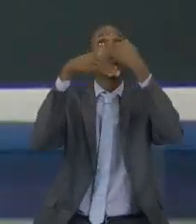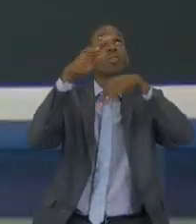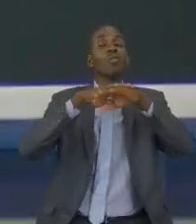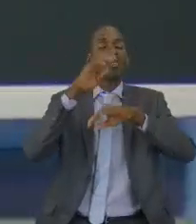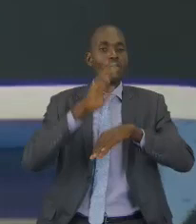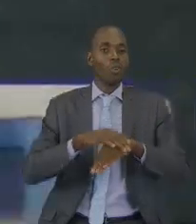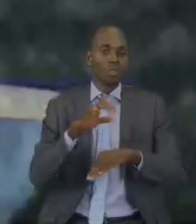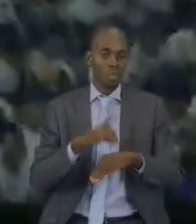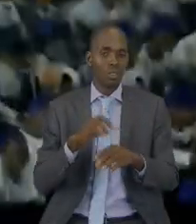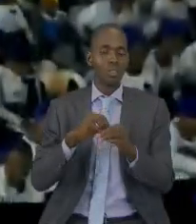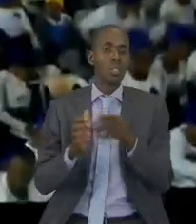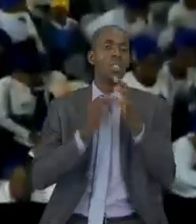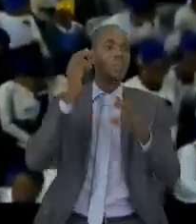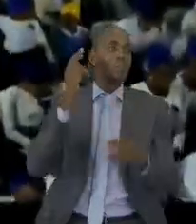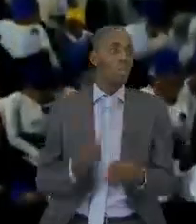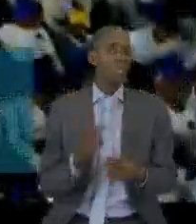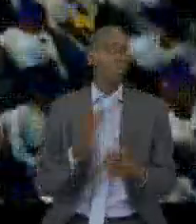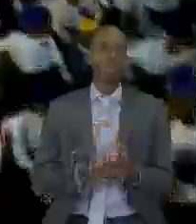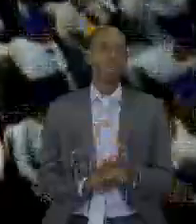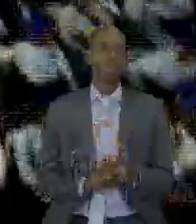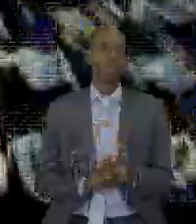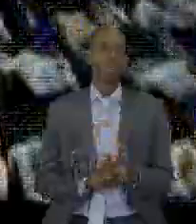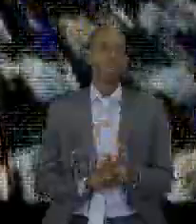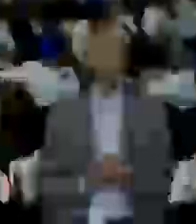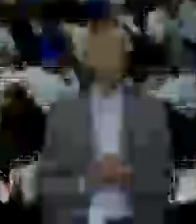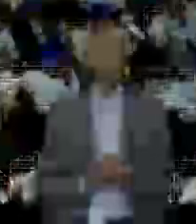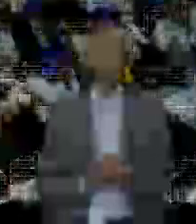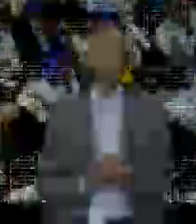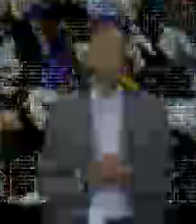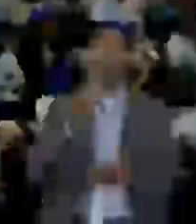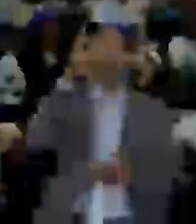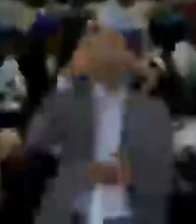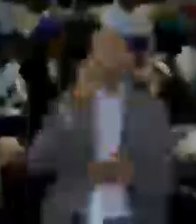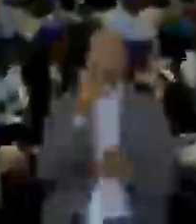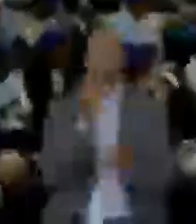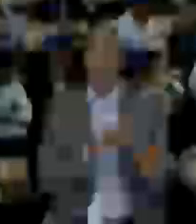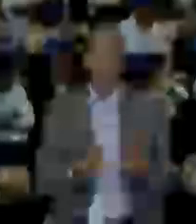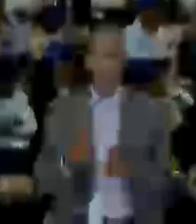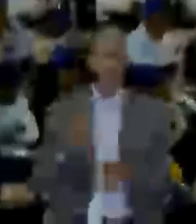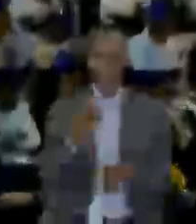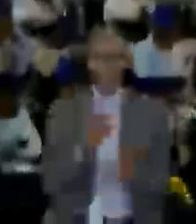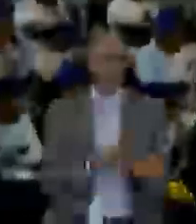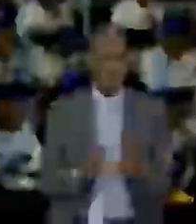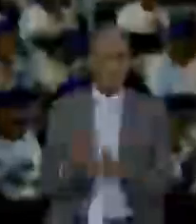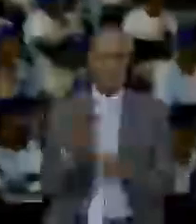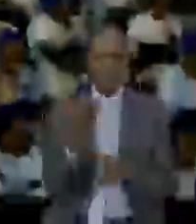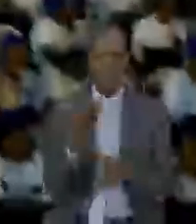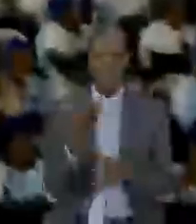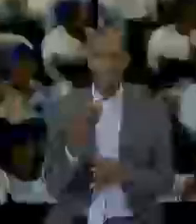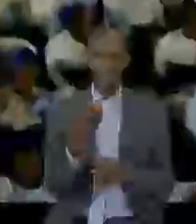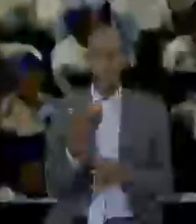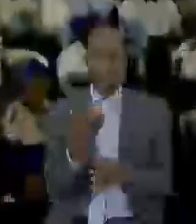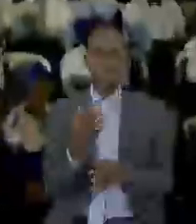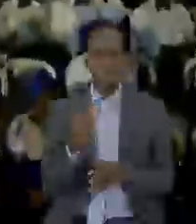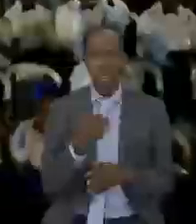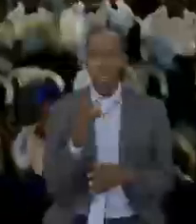earth in Jesus' name. God is ready. Anyone ready there? I said,